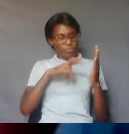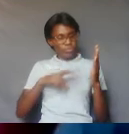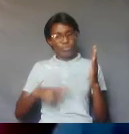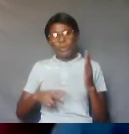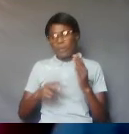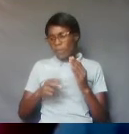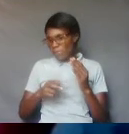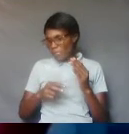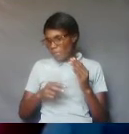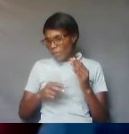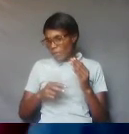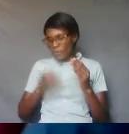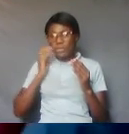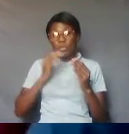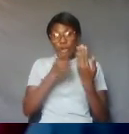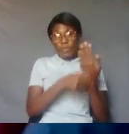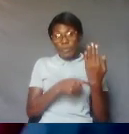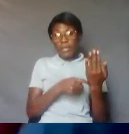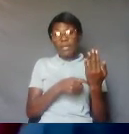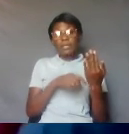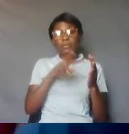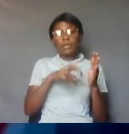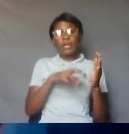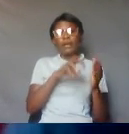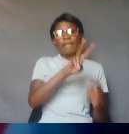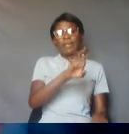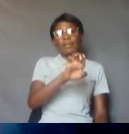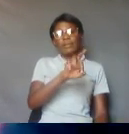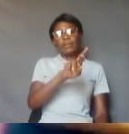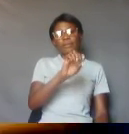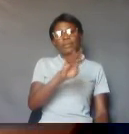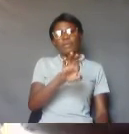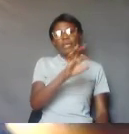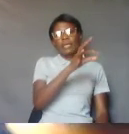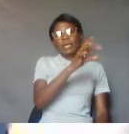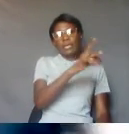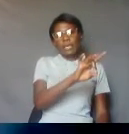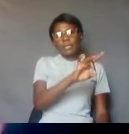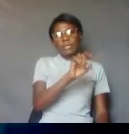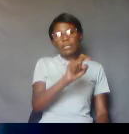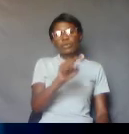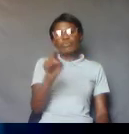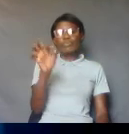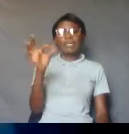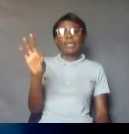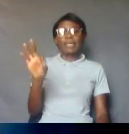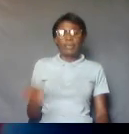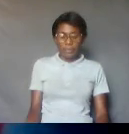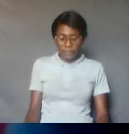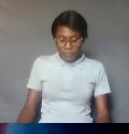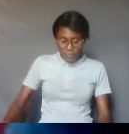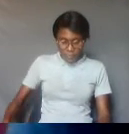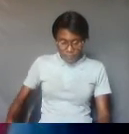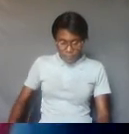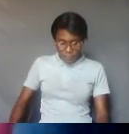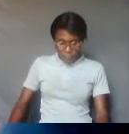man with regards to those living with albinism? So here we talk about the community sees this man coming from